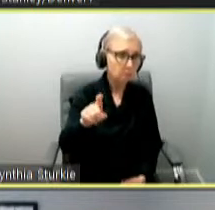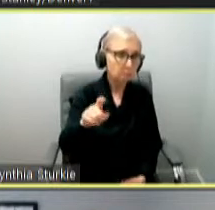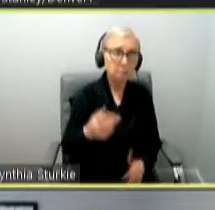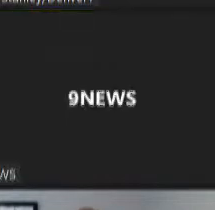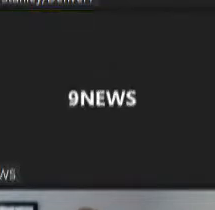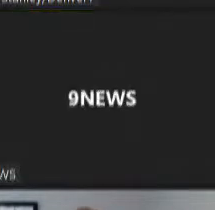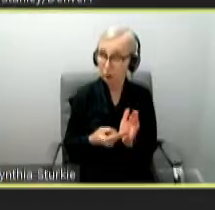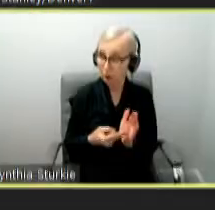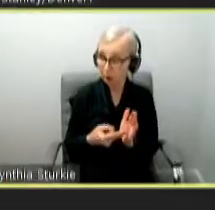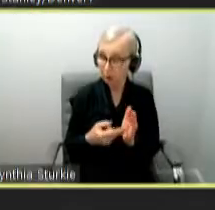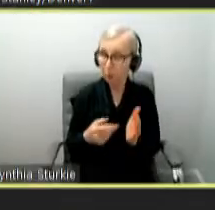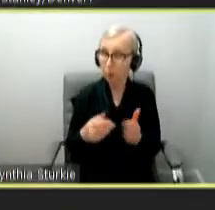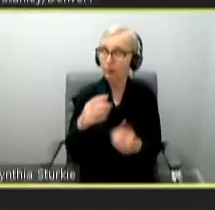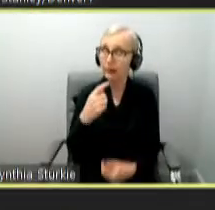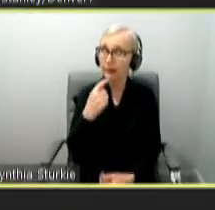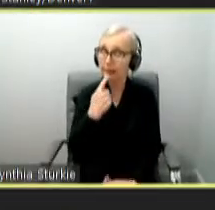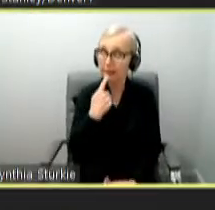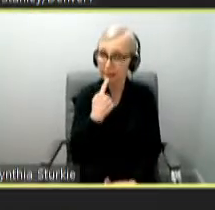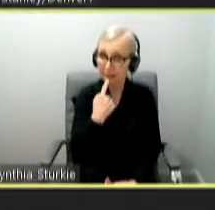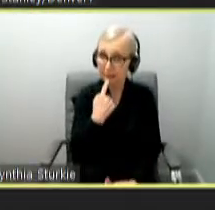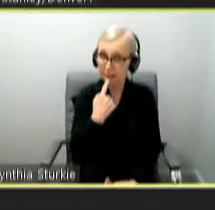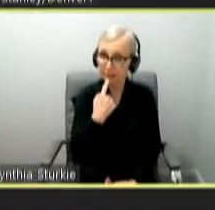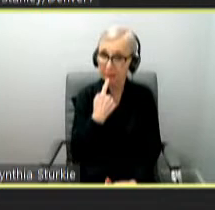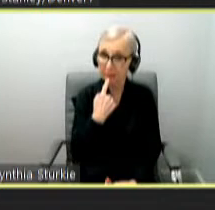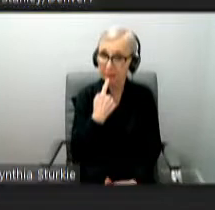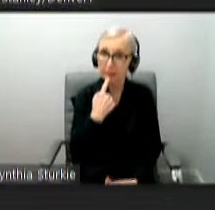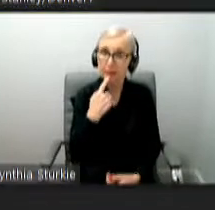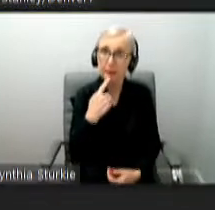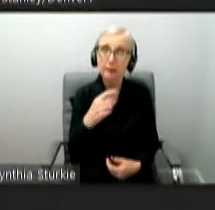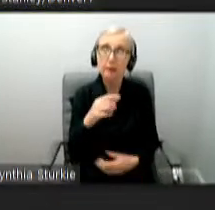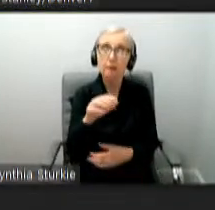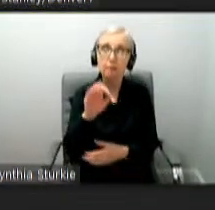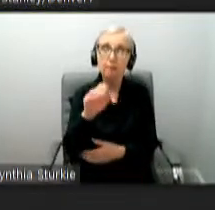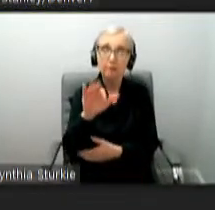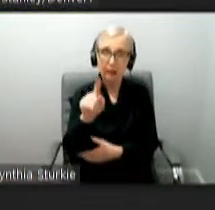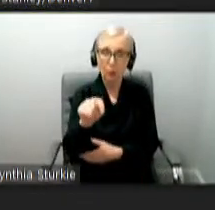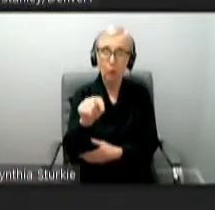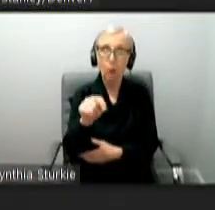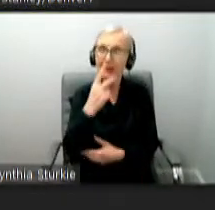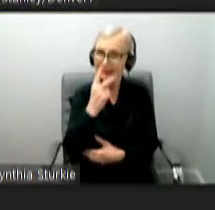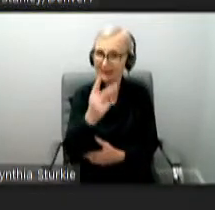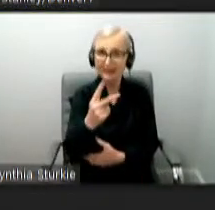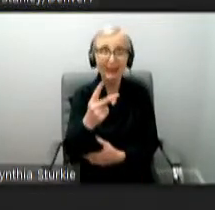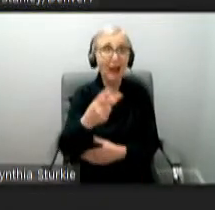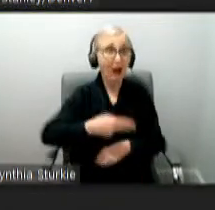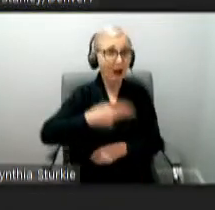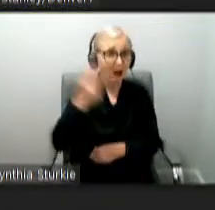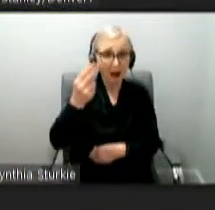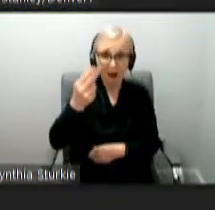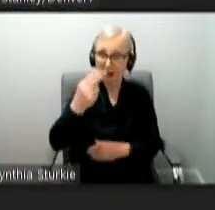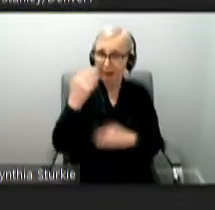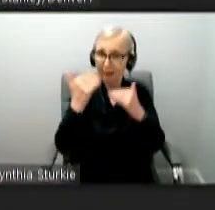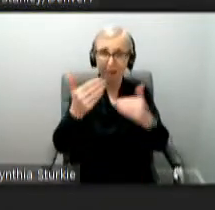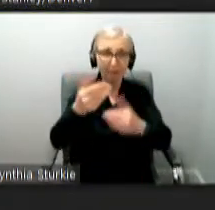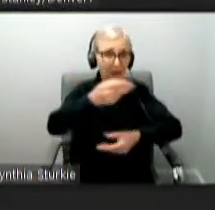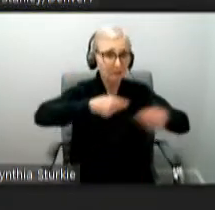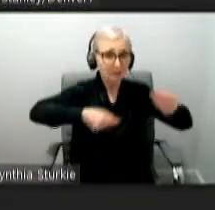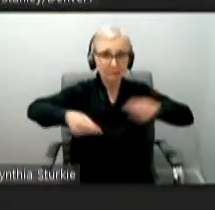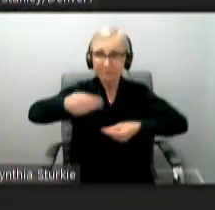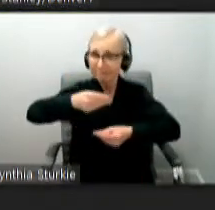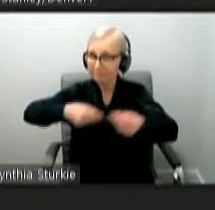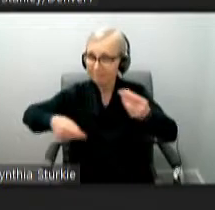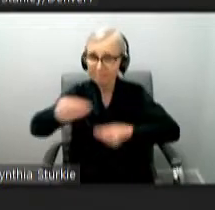Sure. So what I can speak to as our state epidemiologist is the fact that we do continue to see high levels of disease transmission. As I mentioned a couple